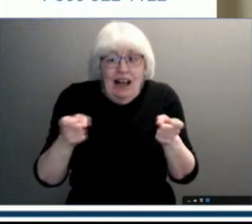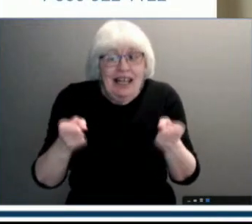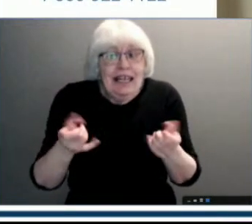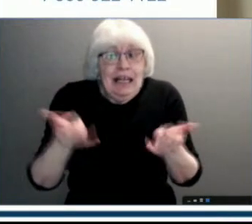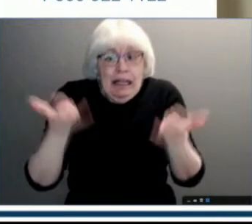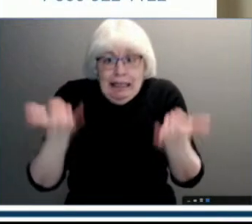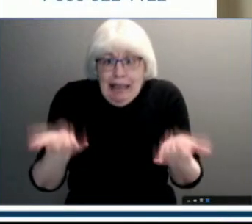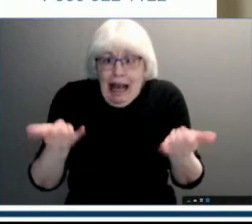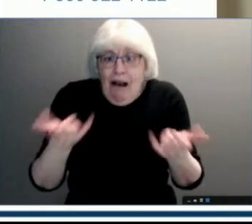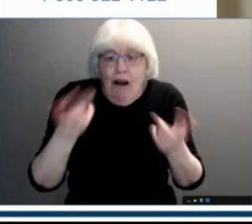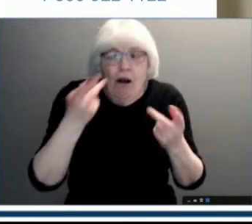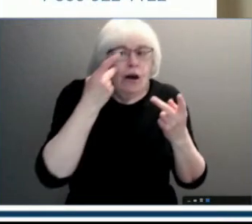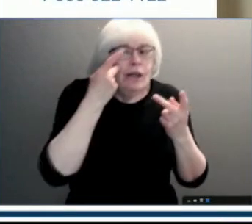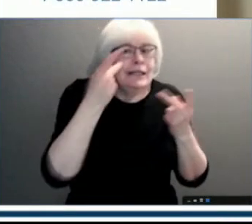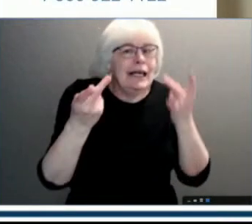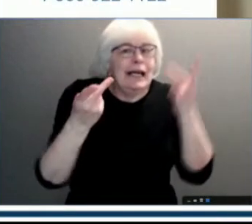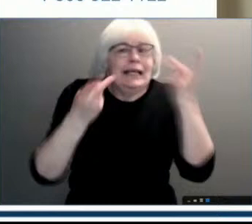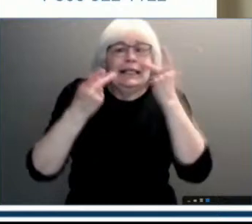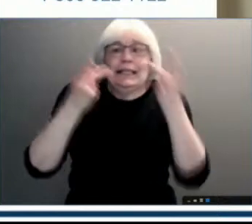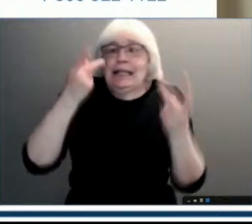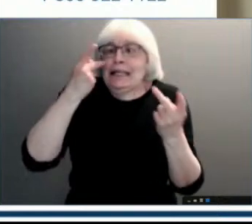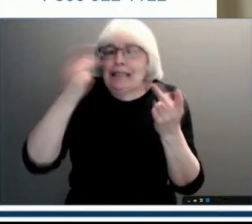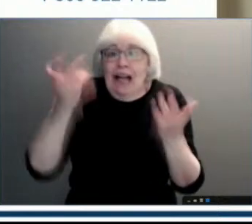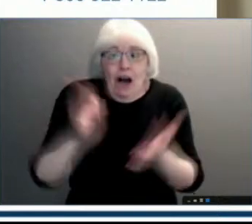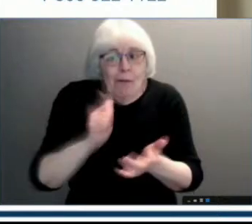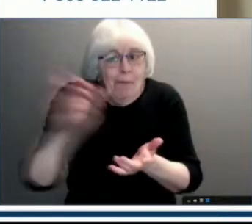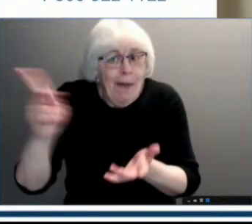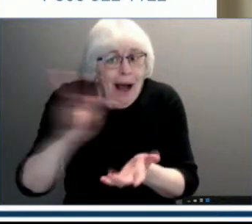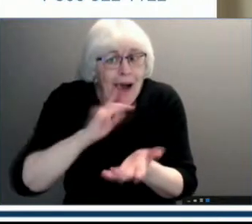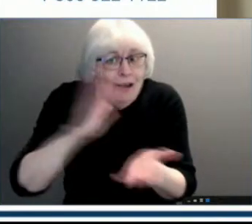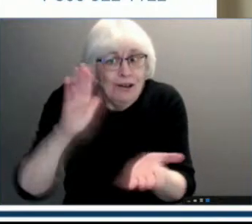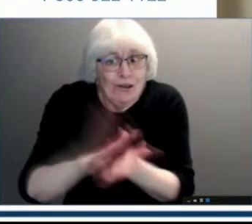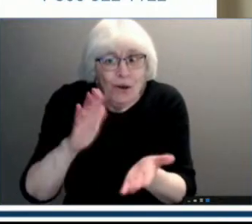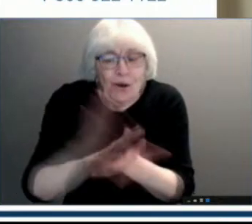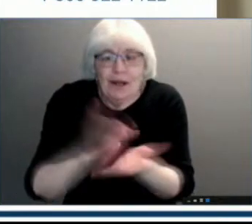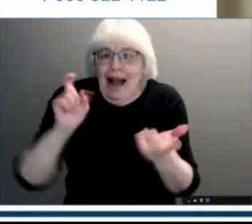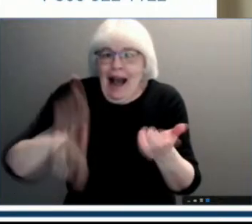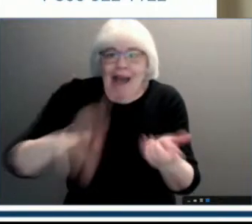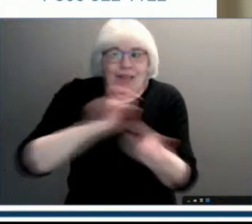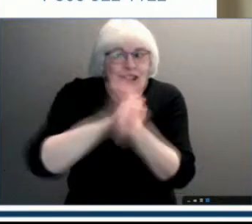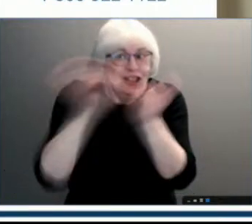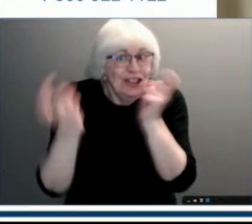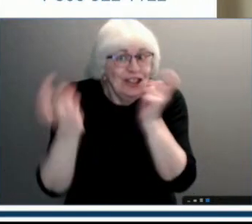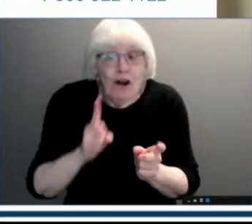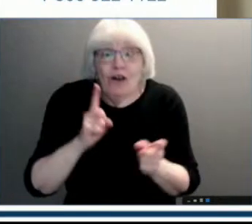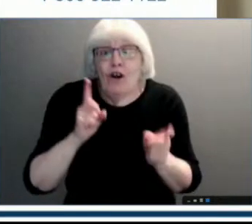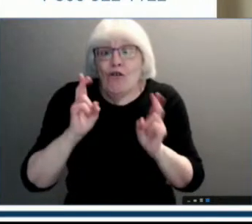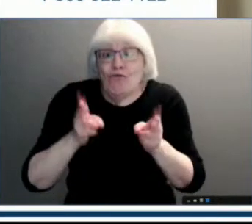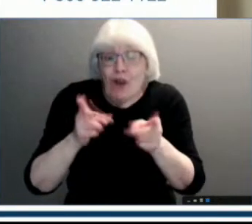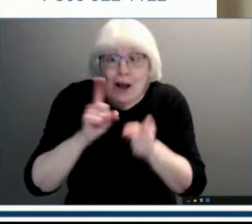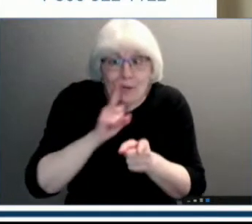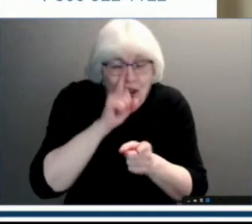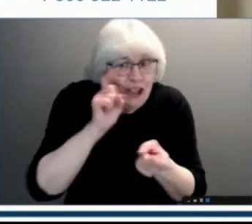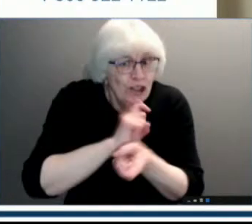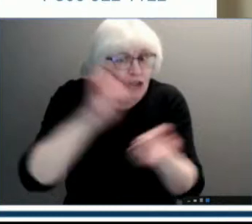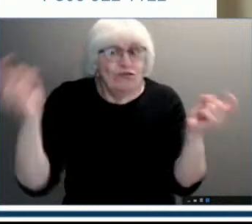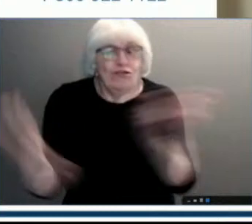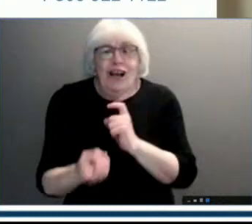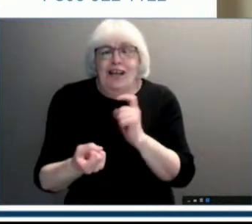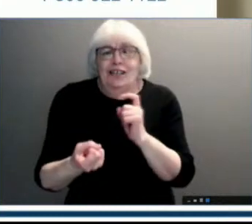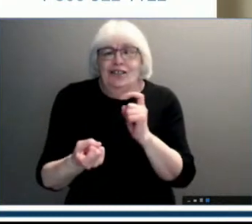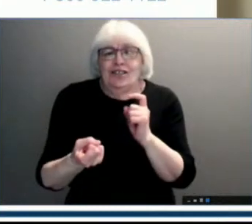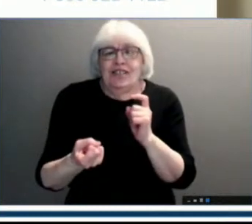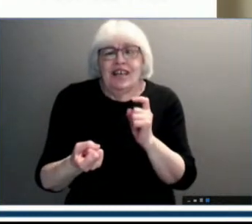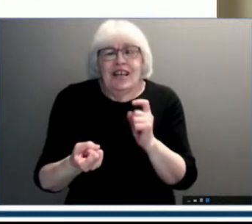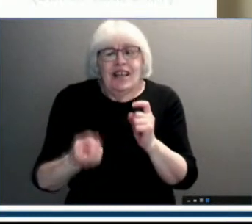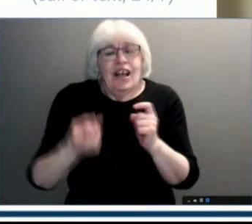plan. You will see it in the rapid testing plan. You will just see that we're asking each of you to be more accountable. And I have faith in each